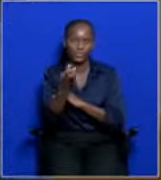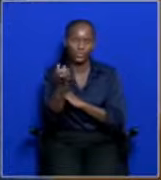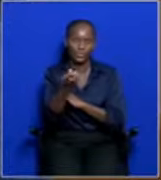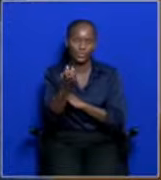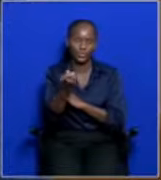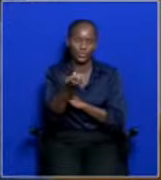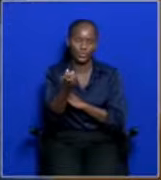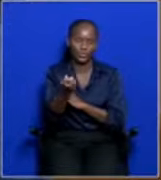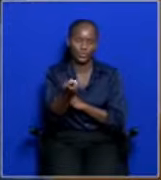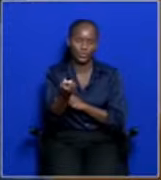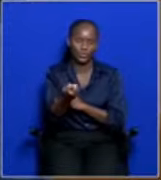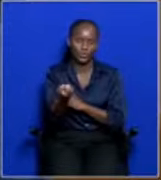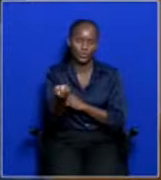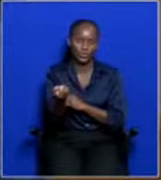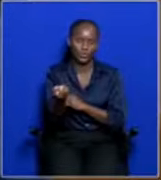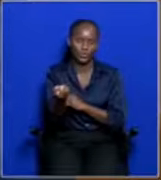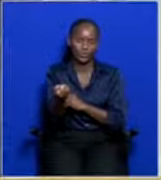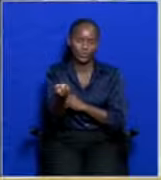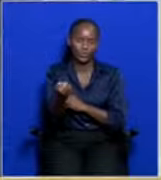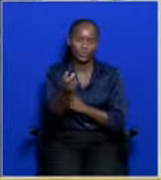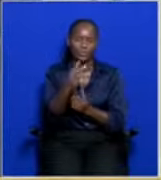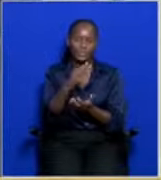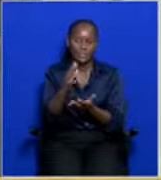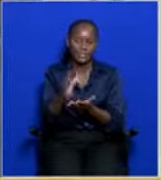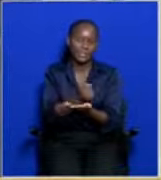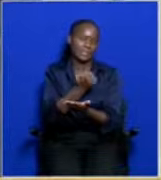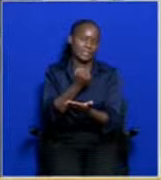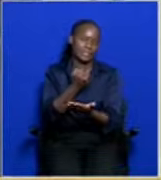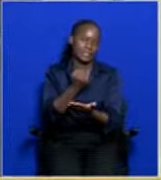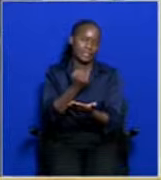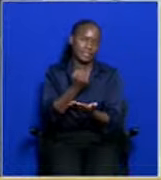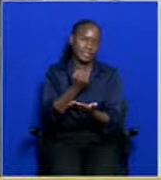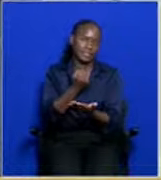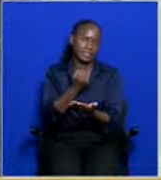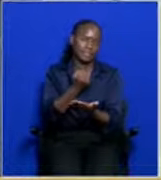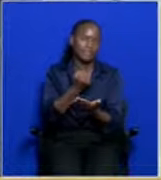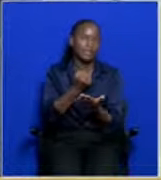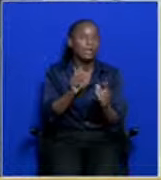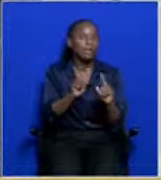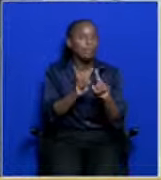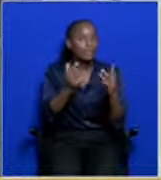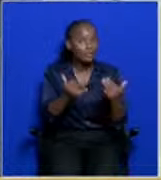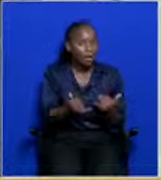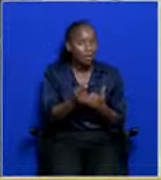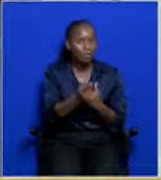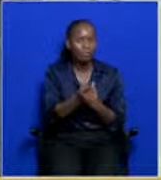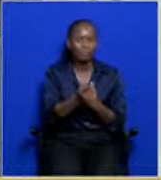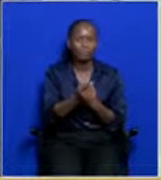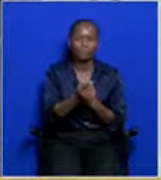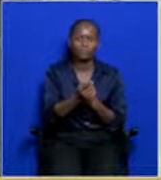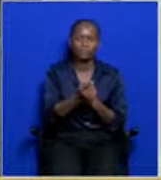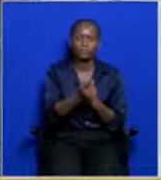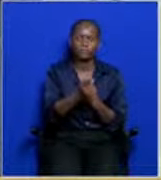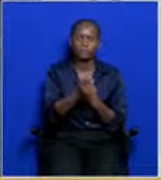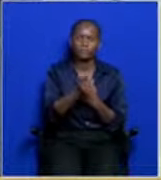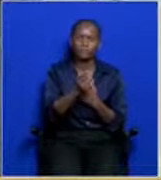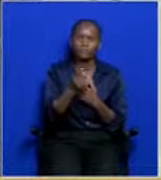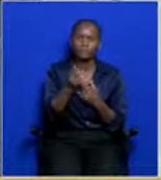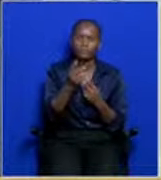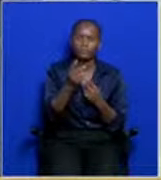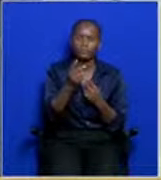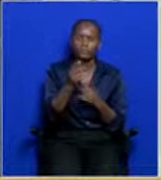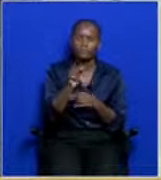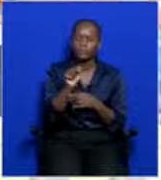and seize immediately. But now you have cigarettes, they are the stock in the